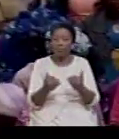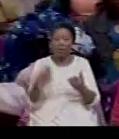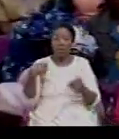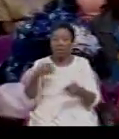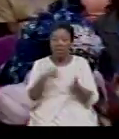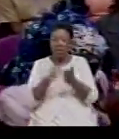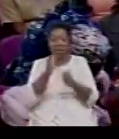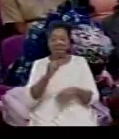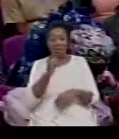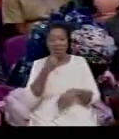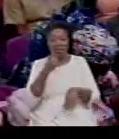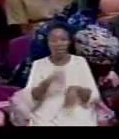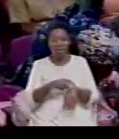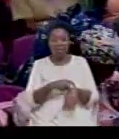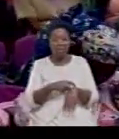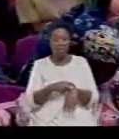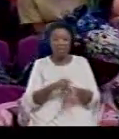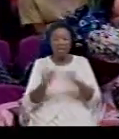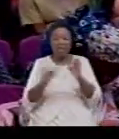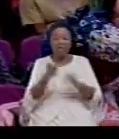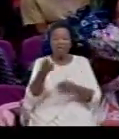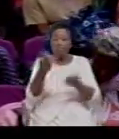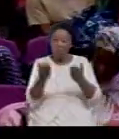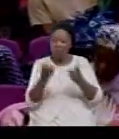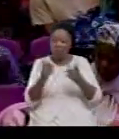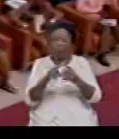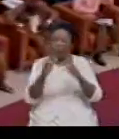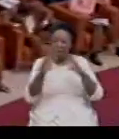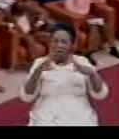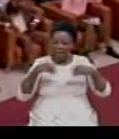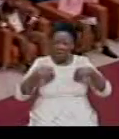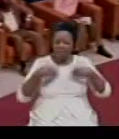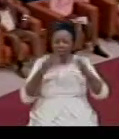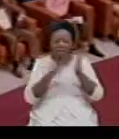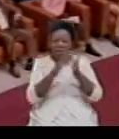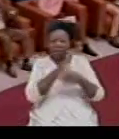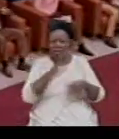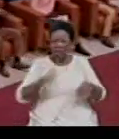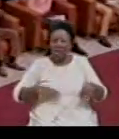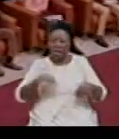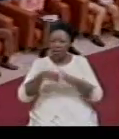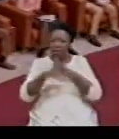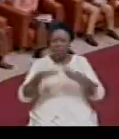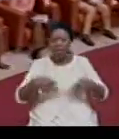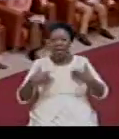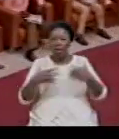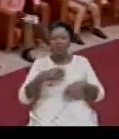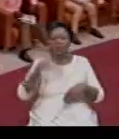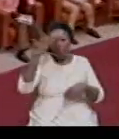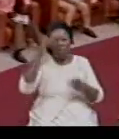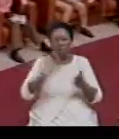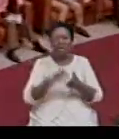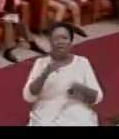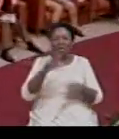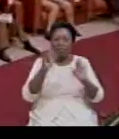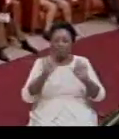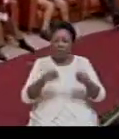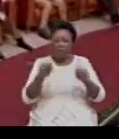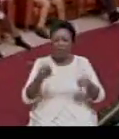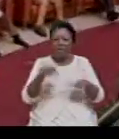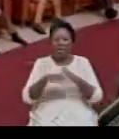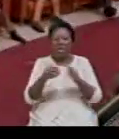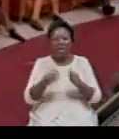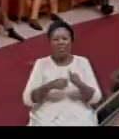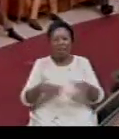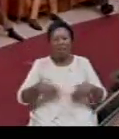God, and this God that works in possibilities in every life, that he'll become your father. He'll